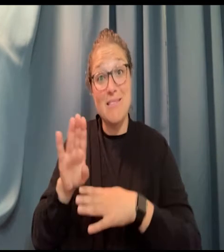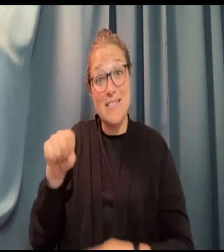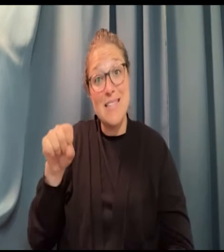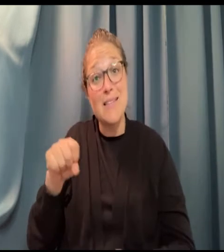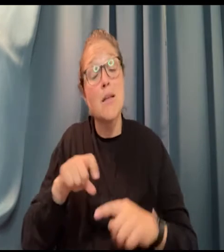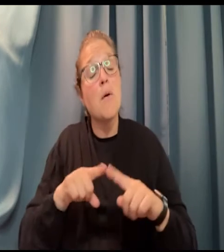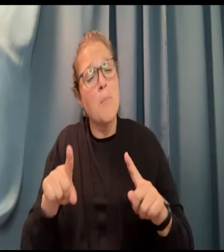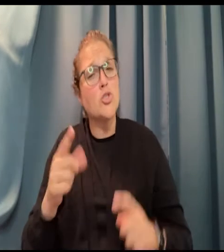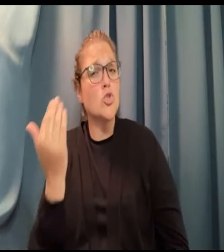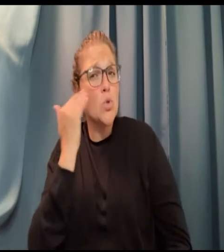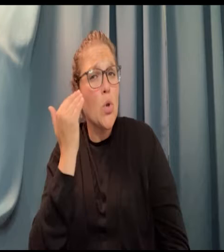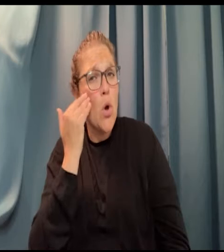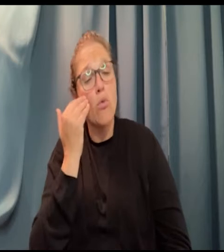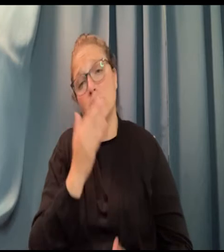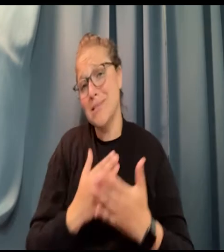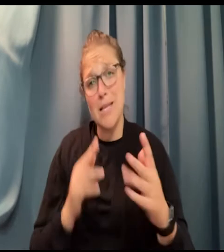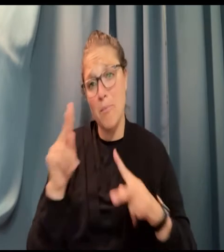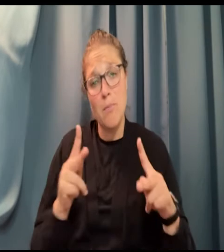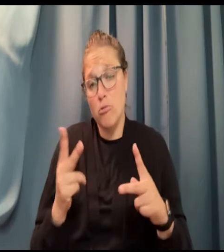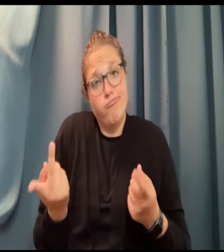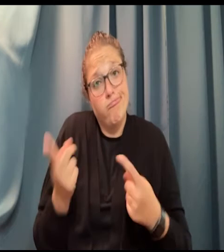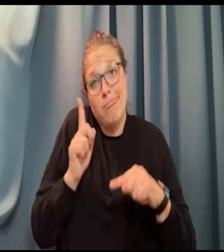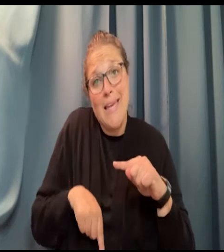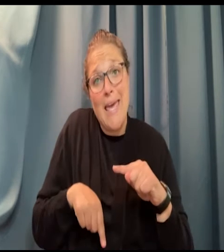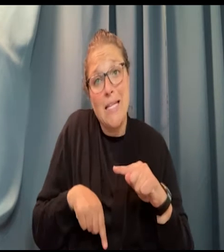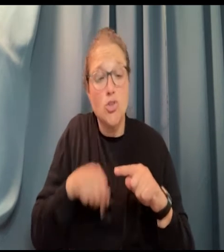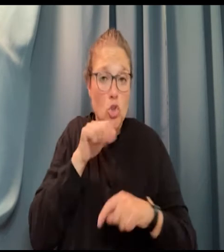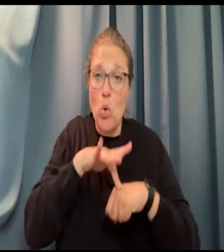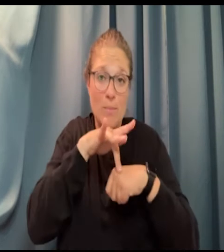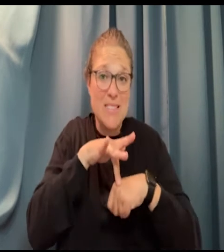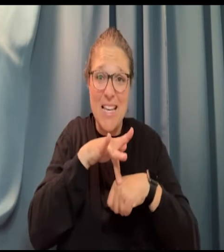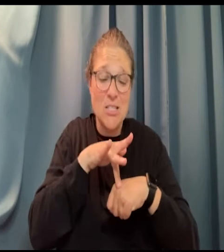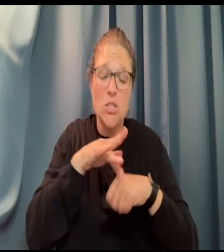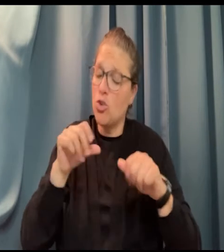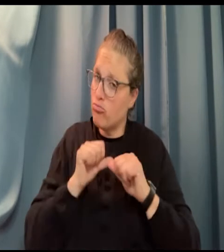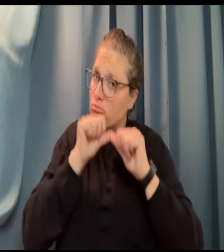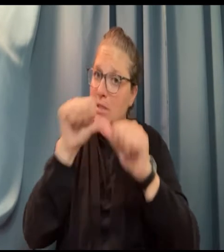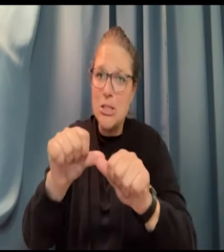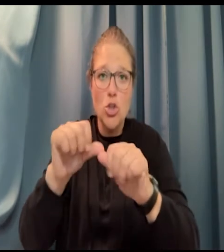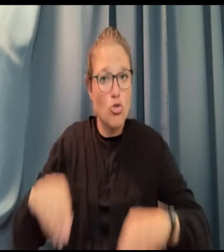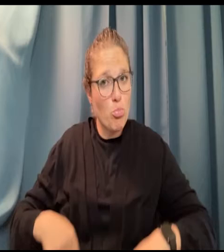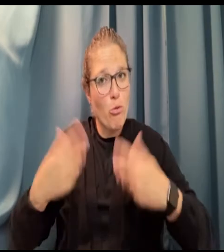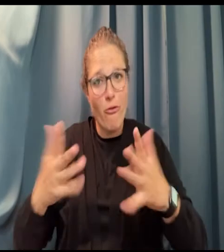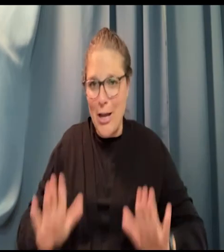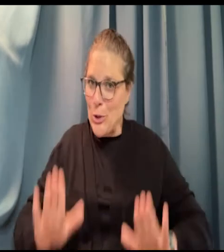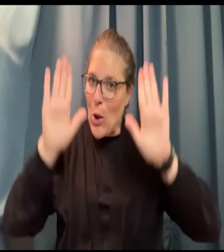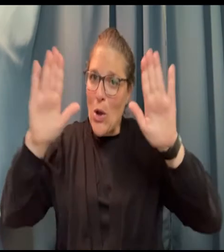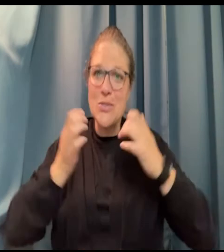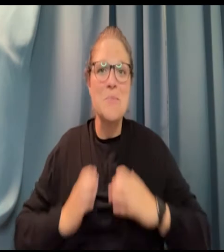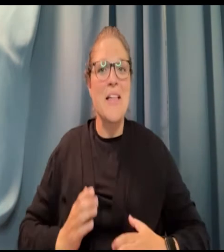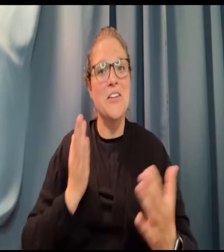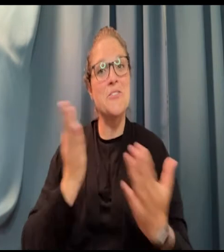business, but just be aware there are people who cannot do it. Don't dwell on it. Keep on providing that